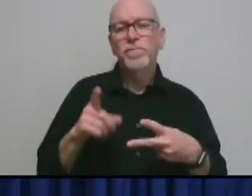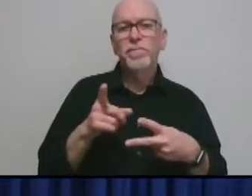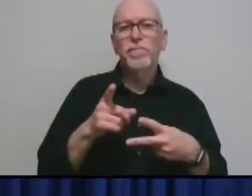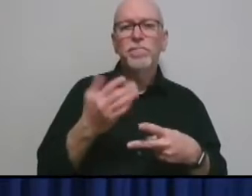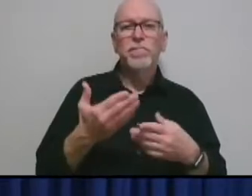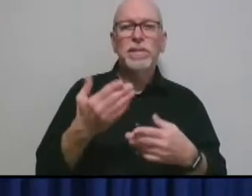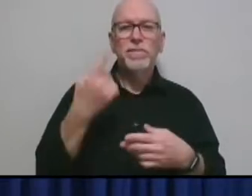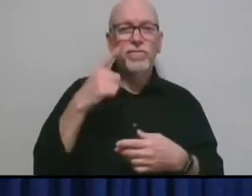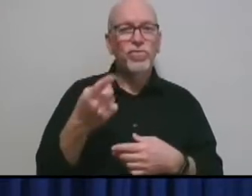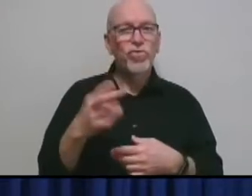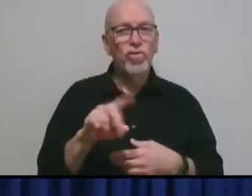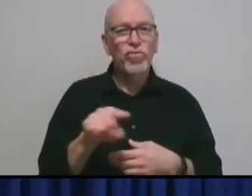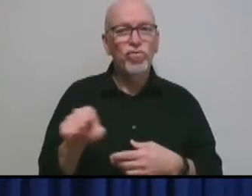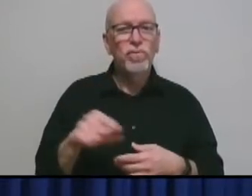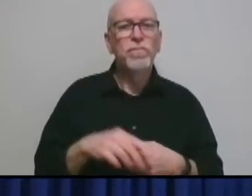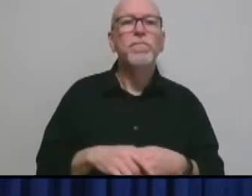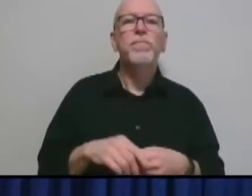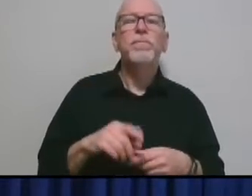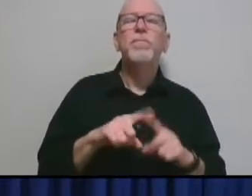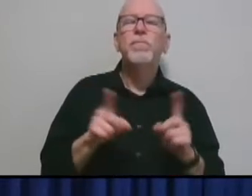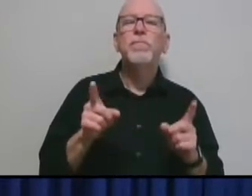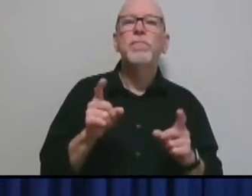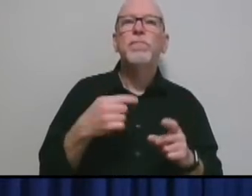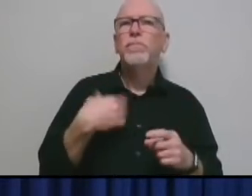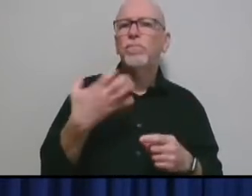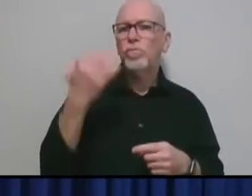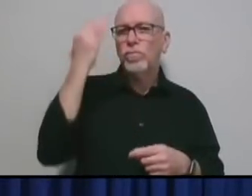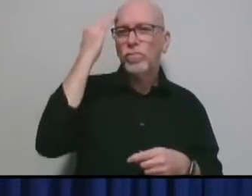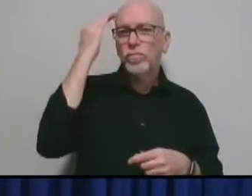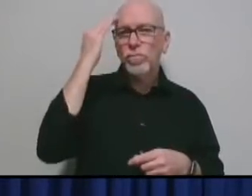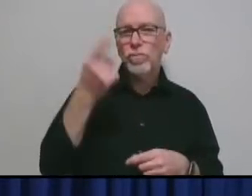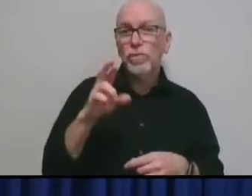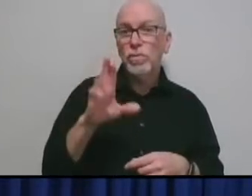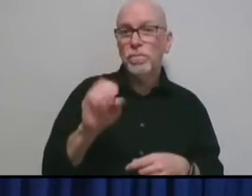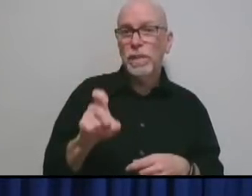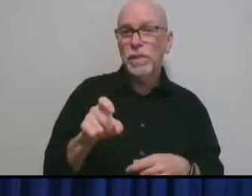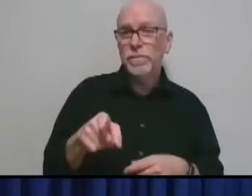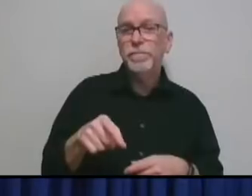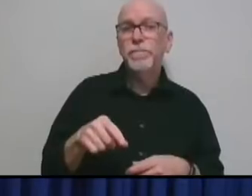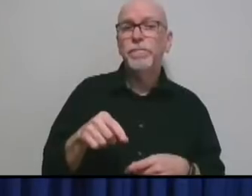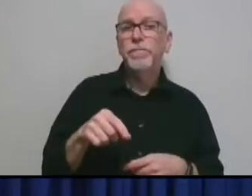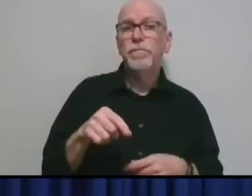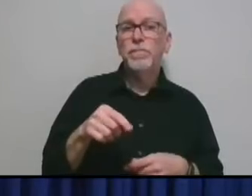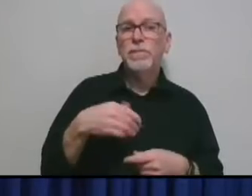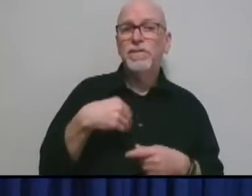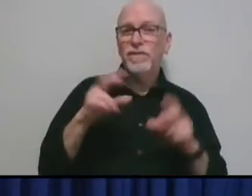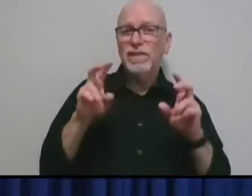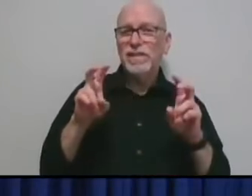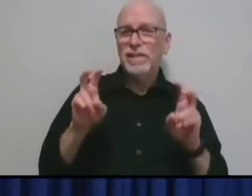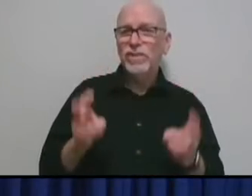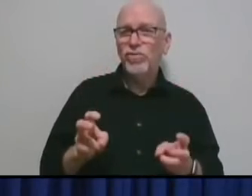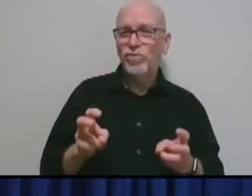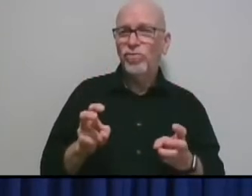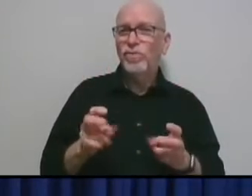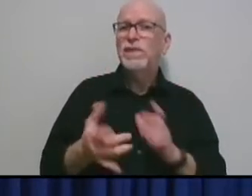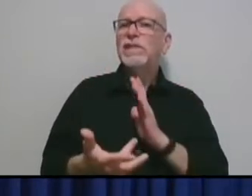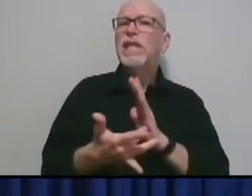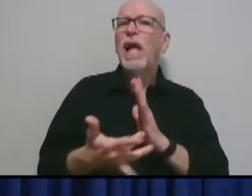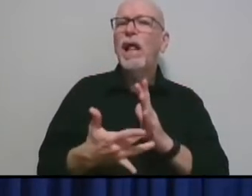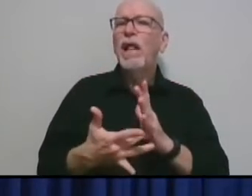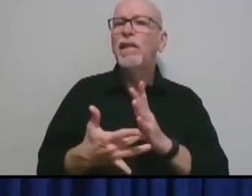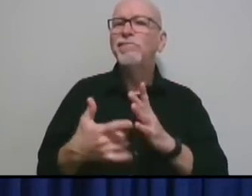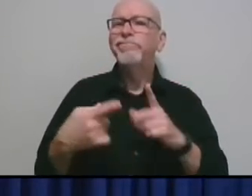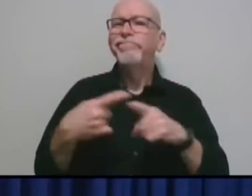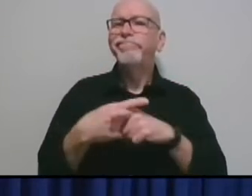might be for the doctors, but I wanted to know, Dr. Box, there were some issues, a technical glitch apparently